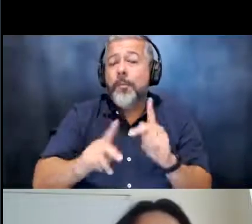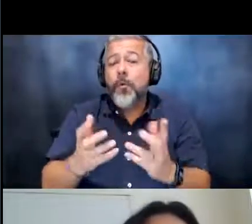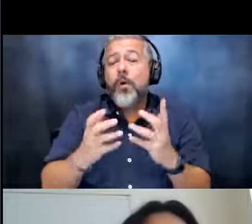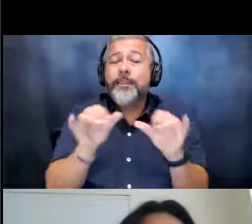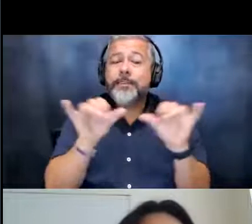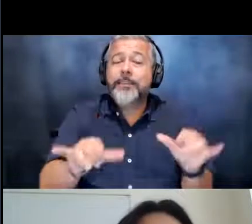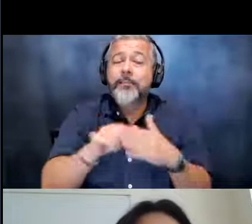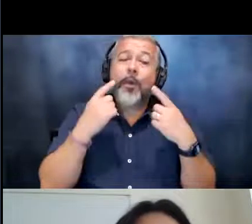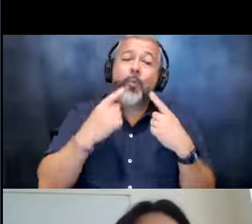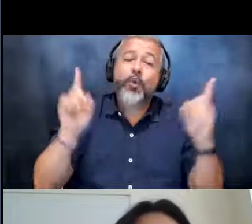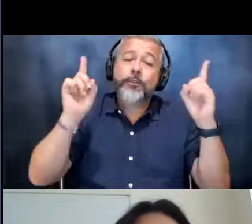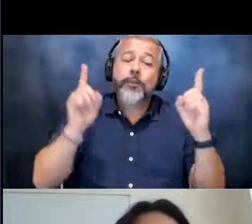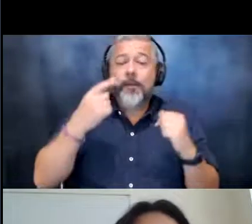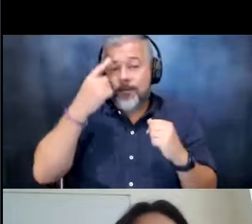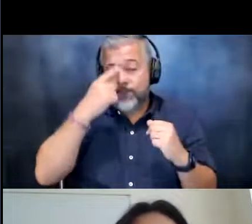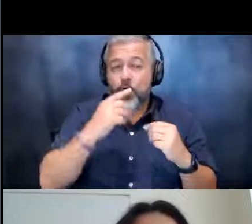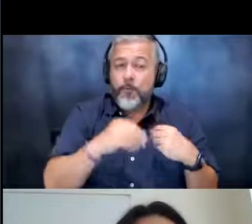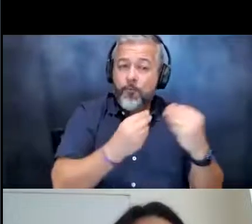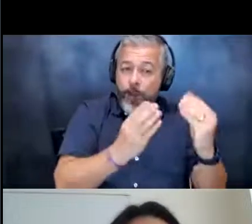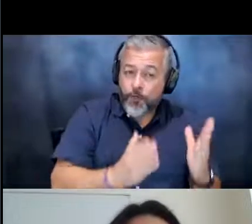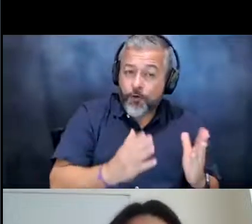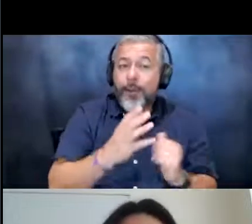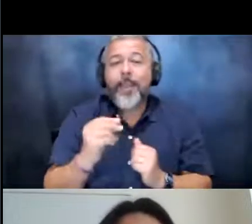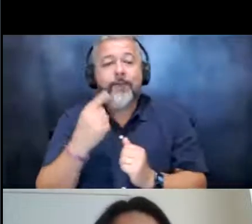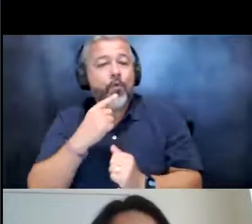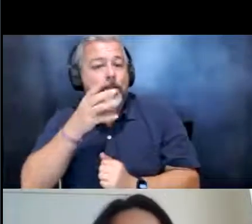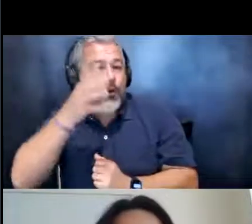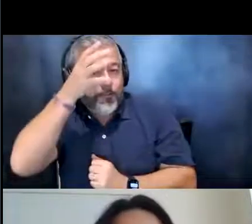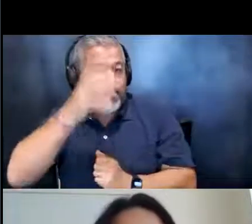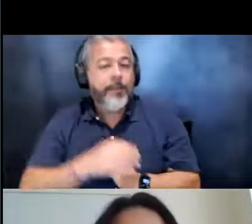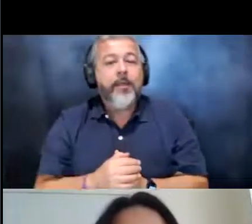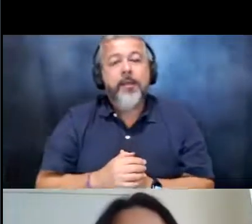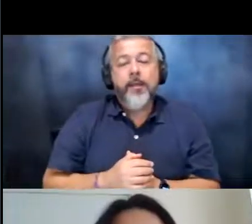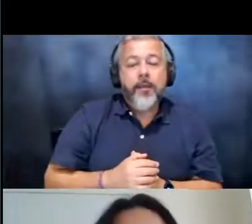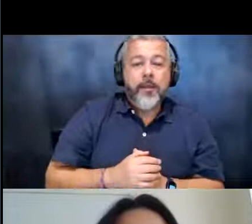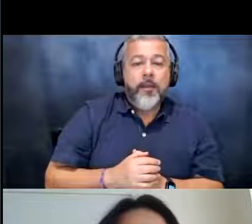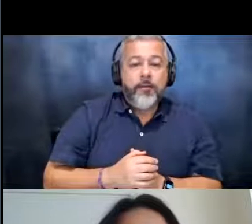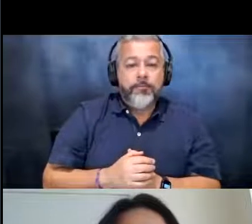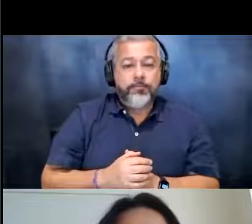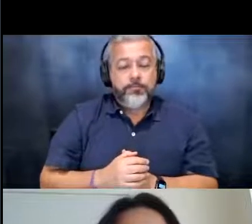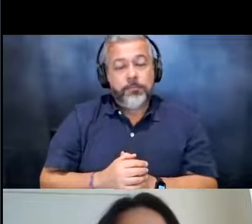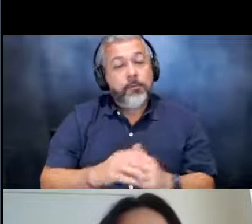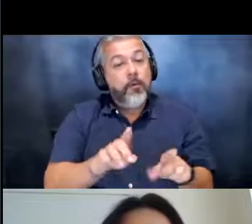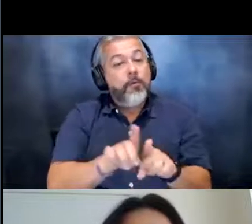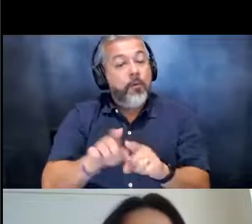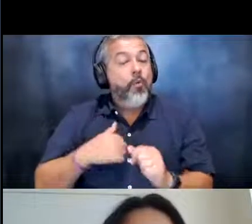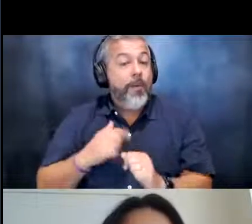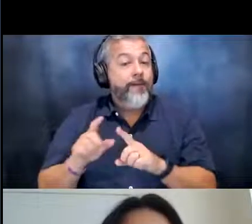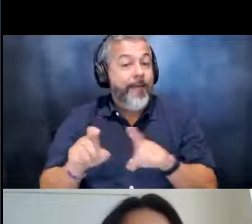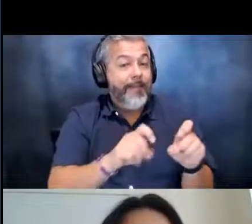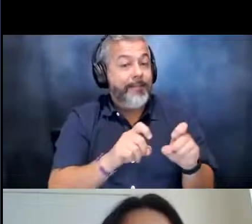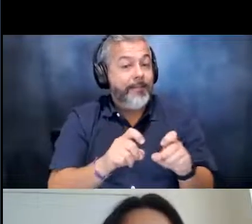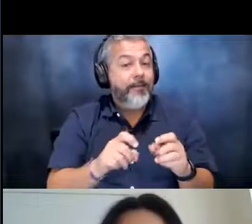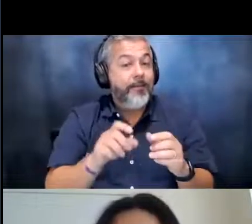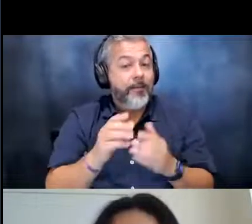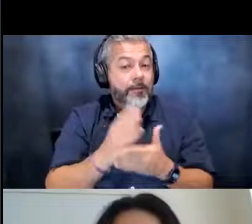providers and parents. So with that, we also have questions that we've asked with some of the responses that we'll list here in the next couple